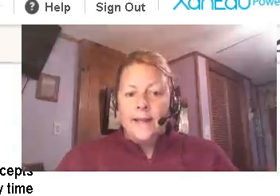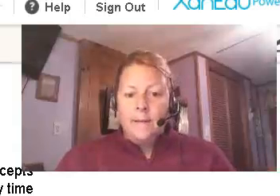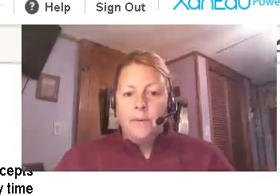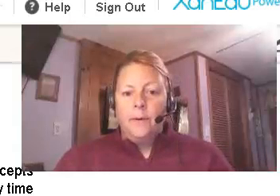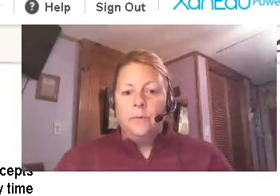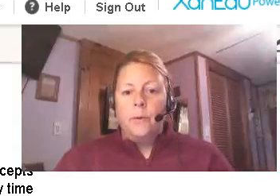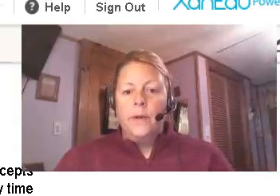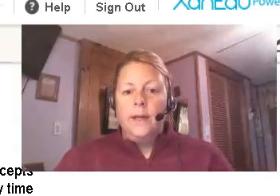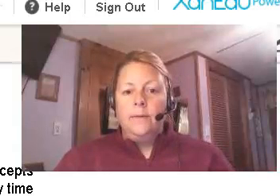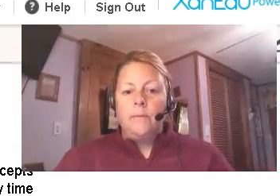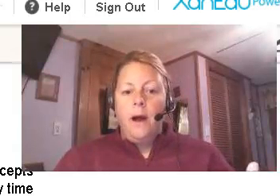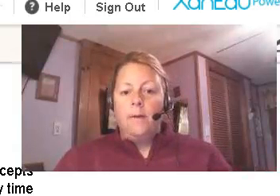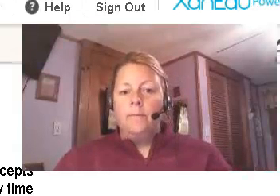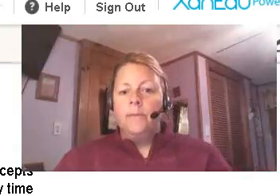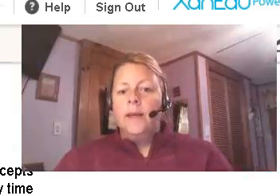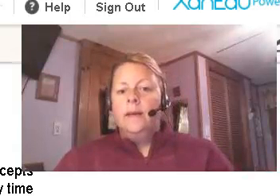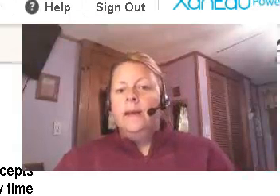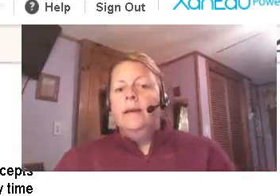for example, when we